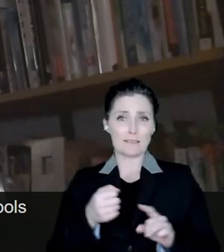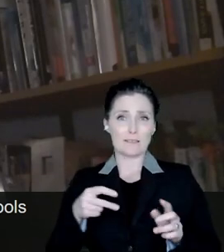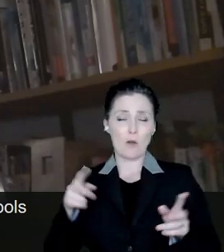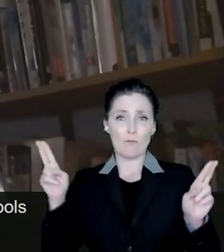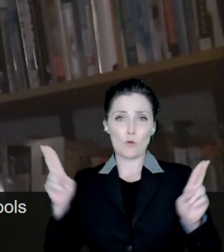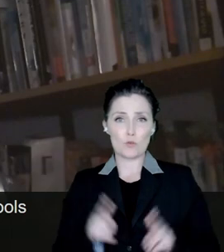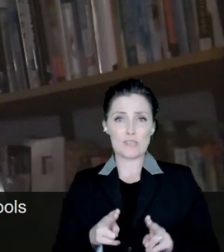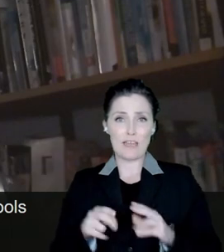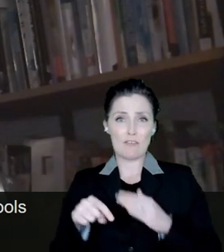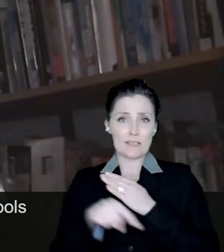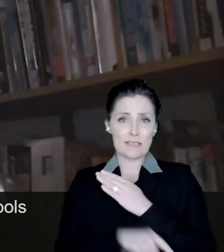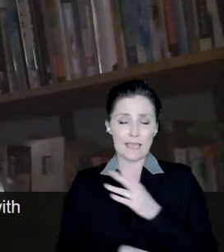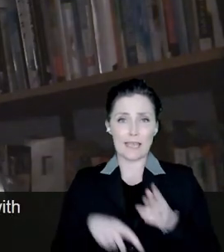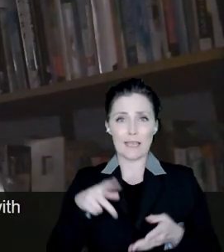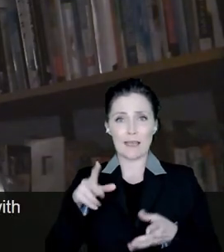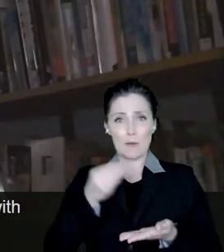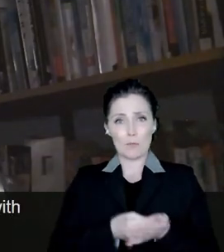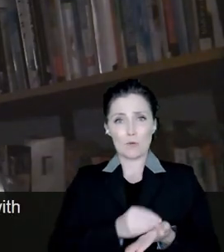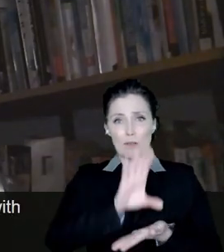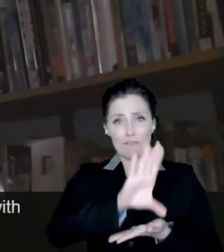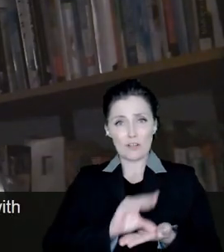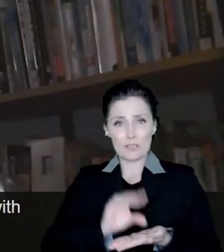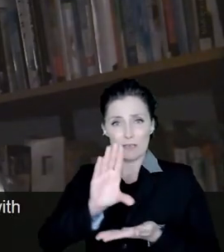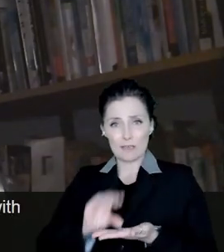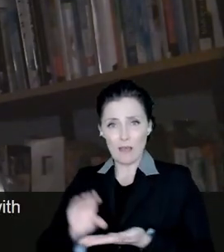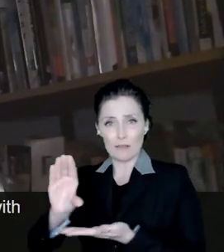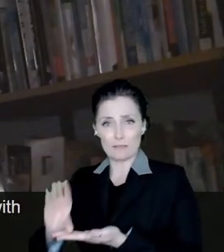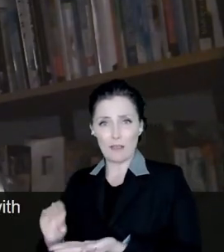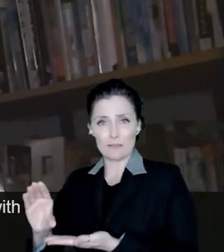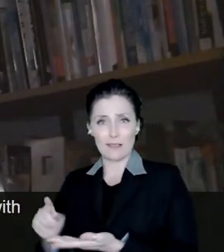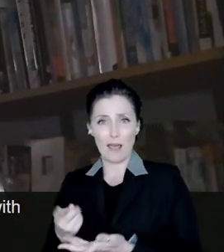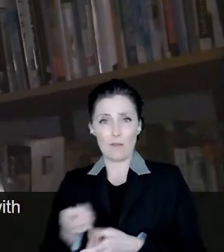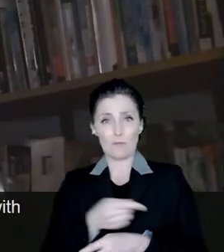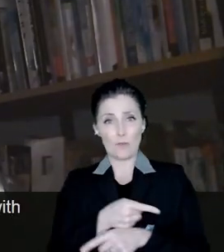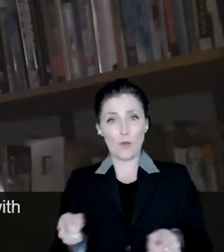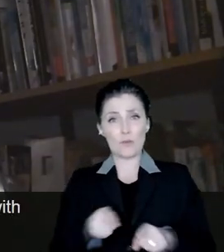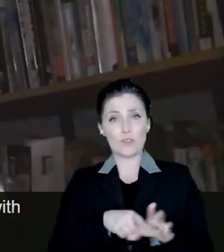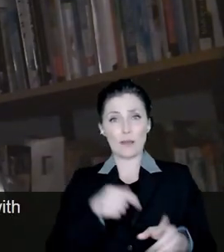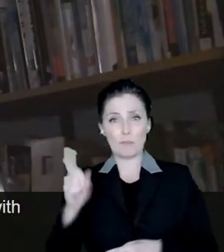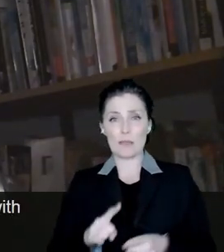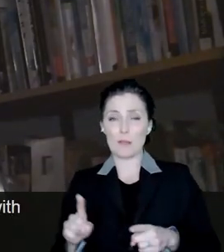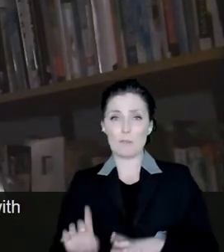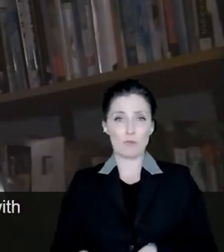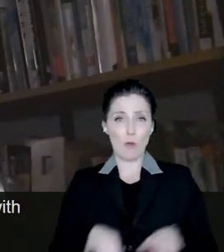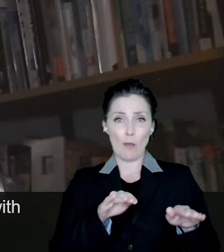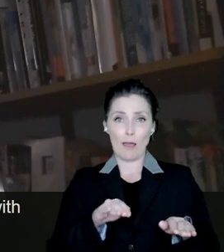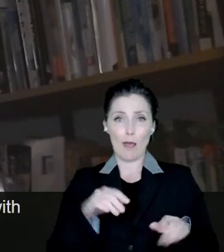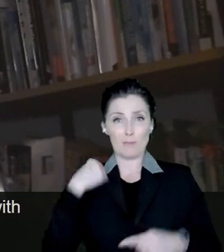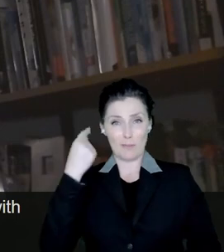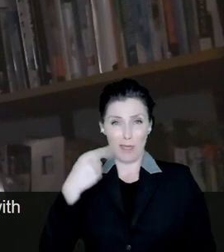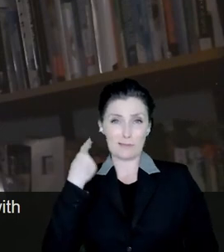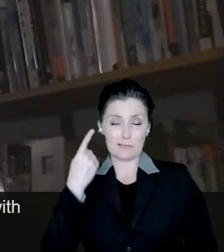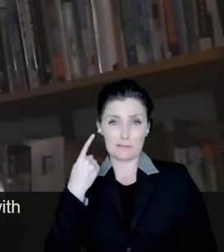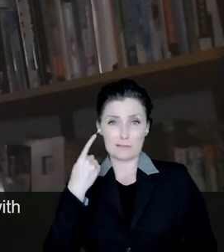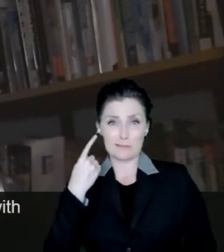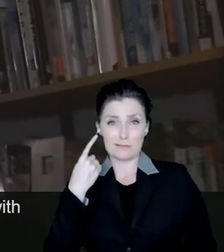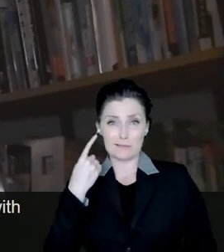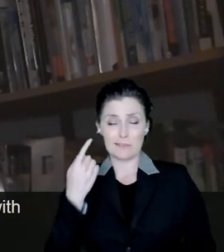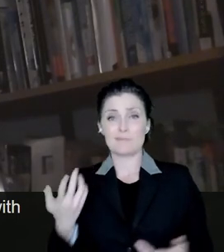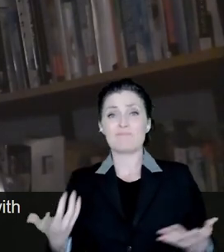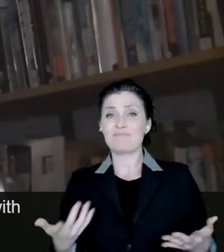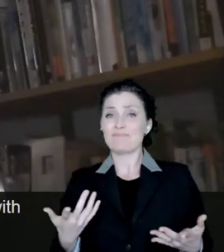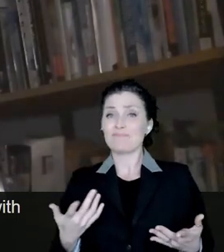growing up in London, and it's just not good enough for them. And I do share your concern. I